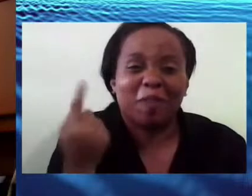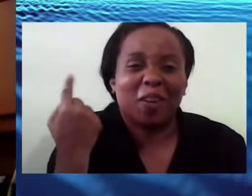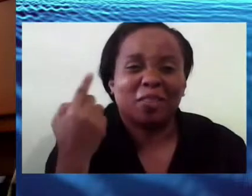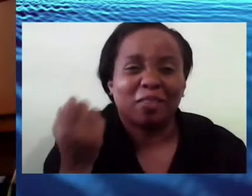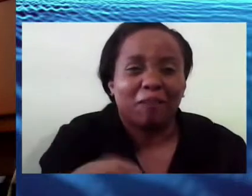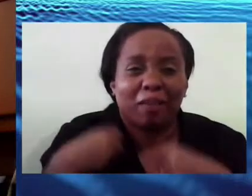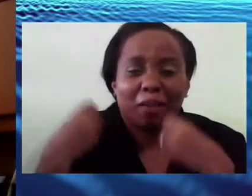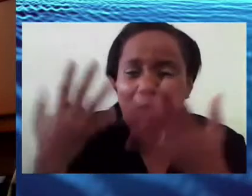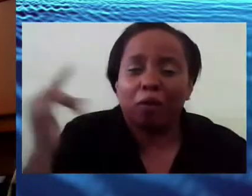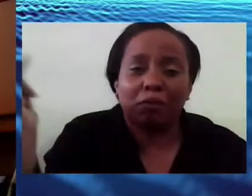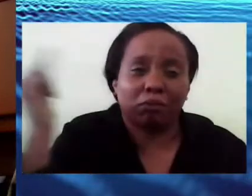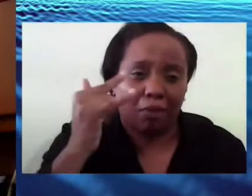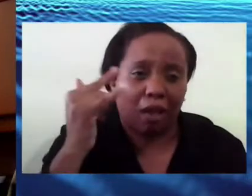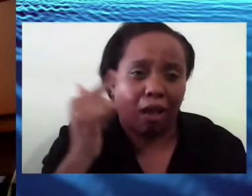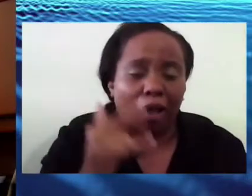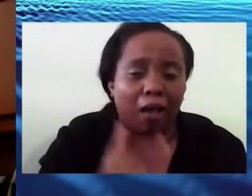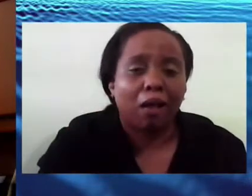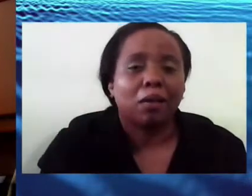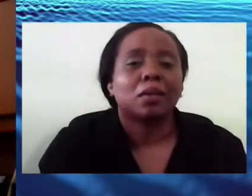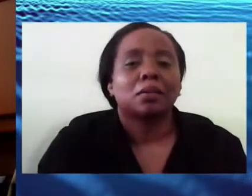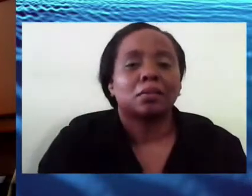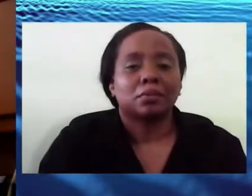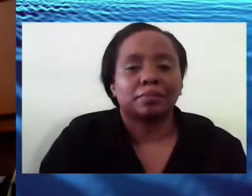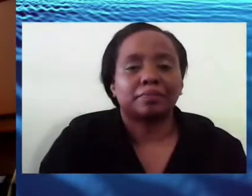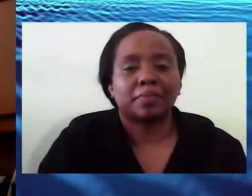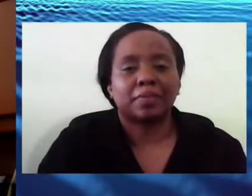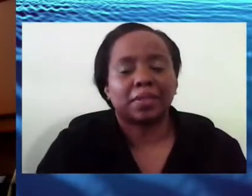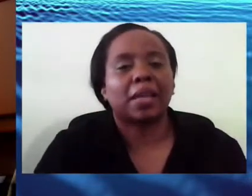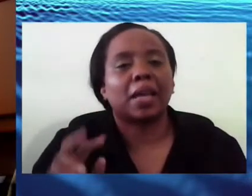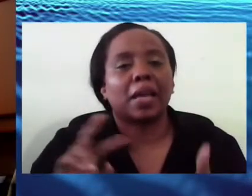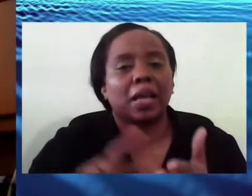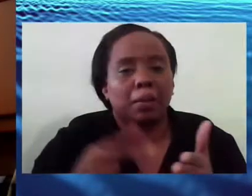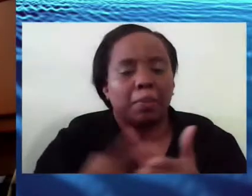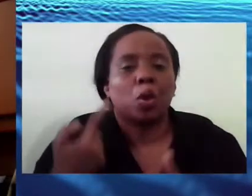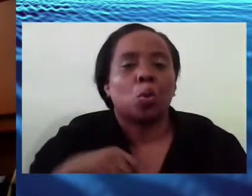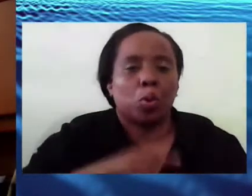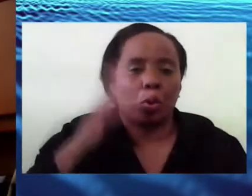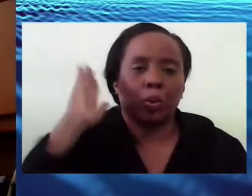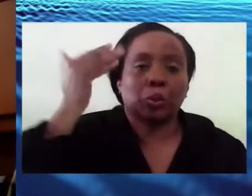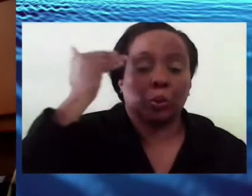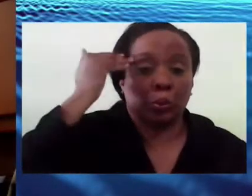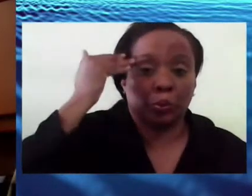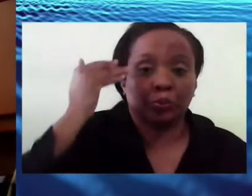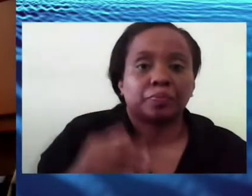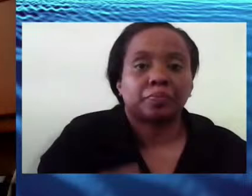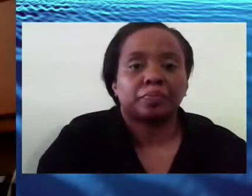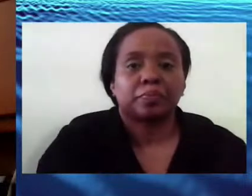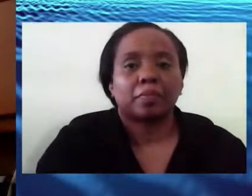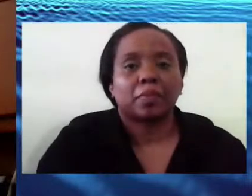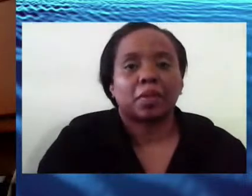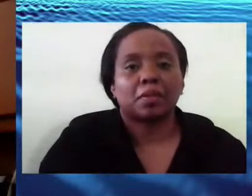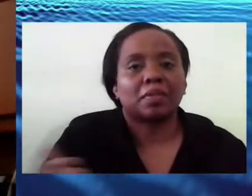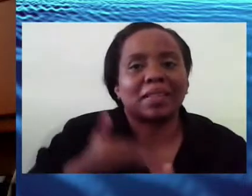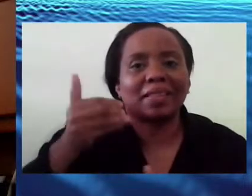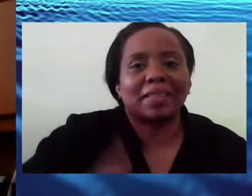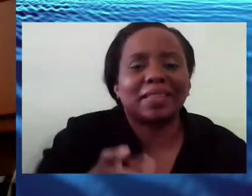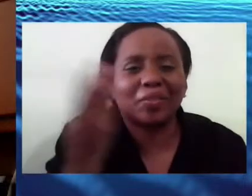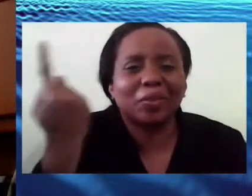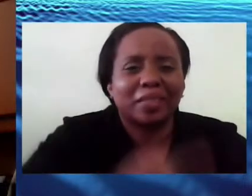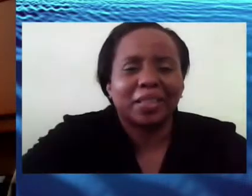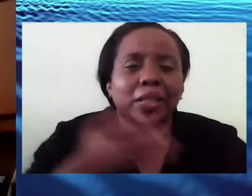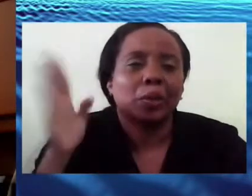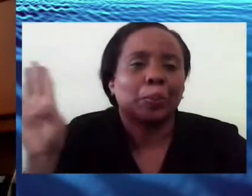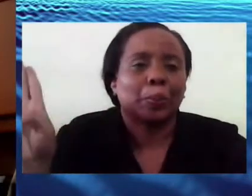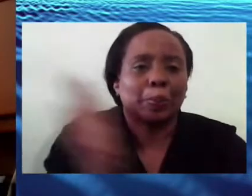Grantley Adams, and then that would trigger the schedule being finalized for us. So we expect that within the first couple of days that we will be quite